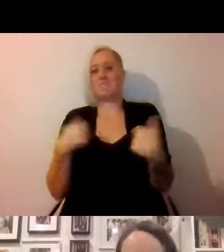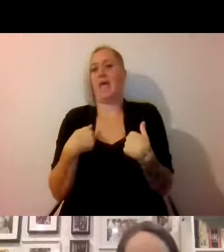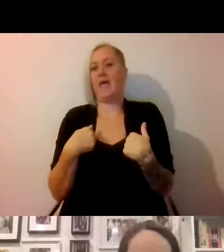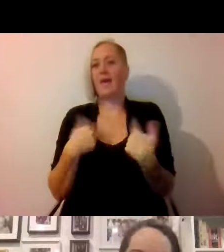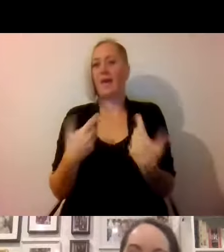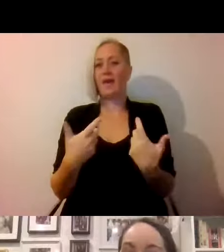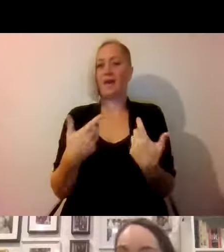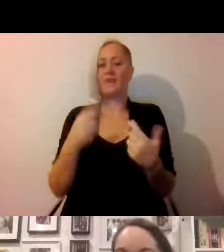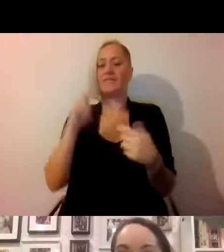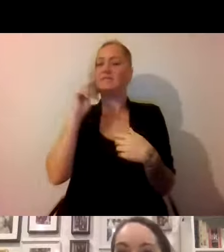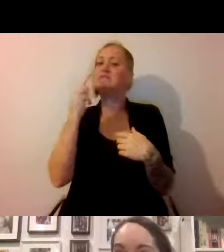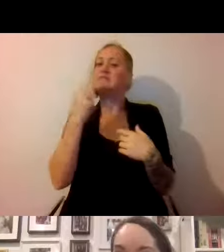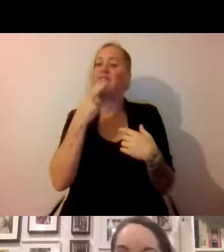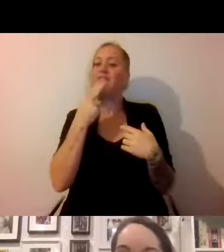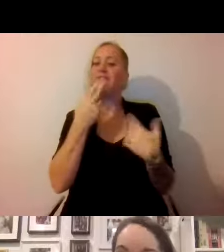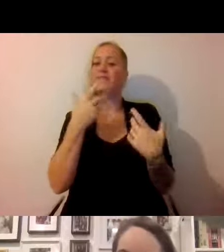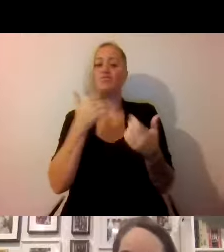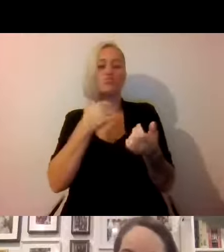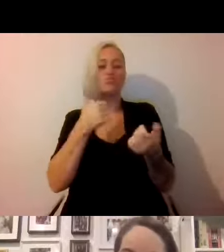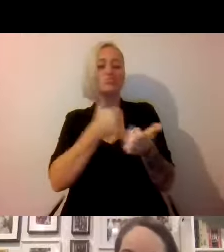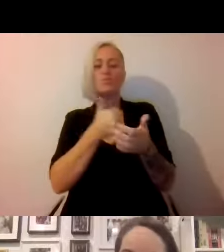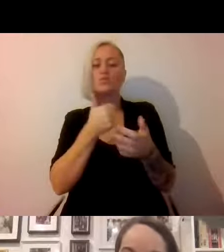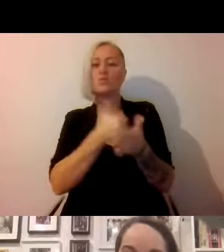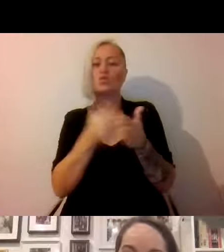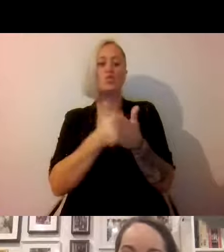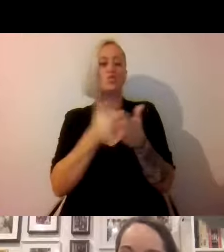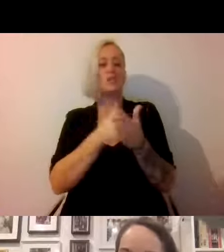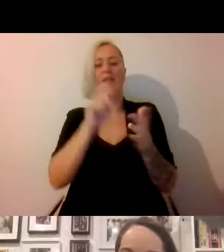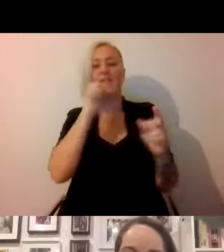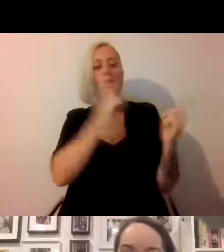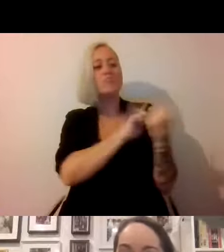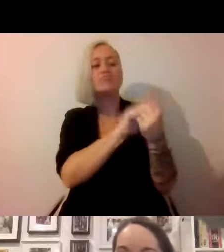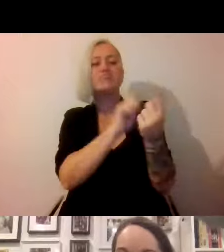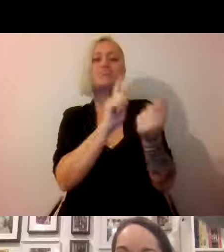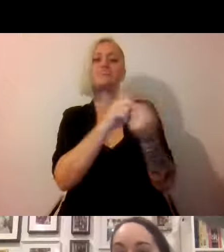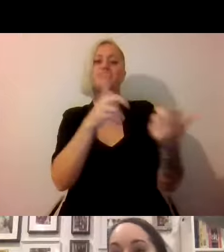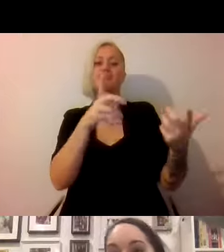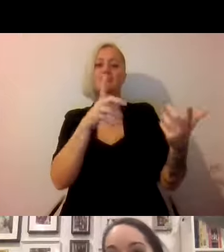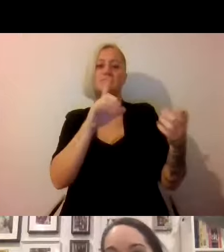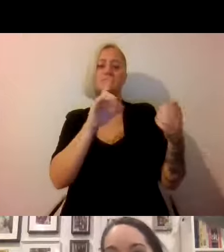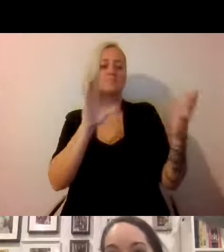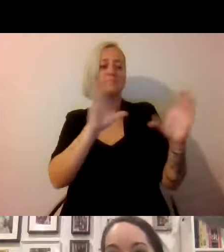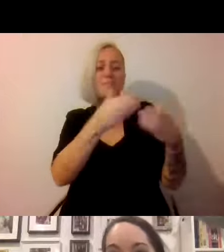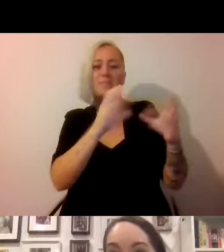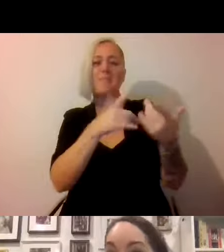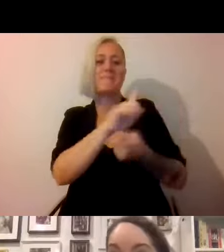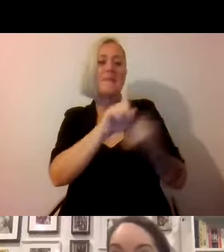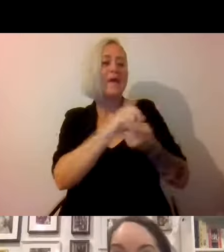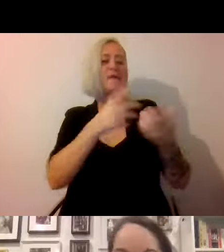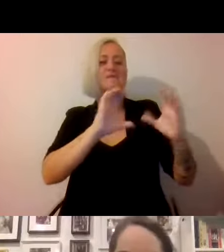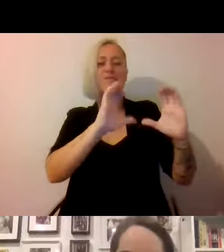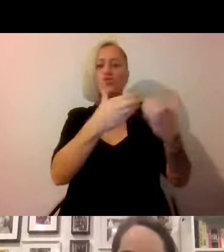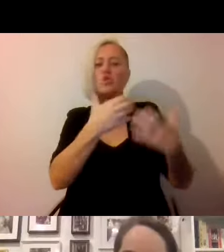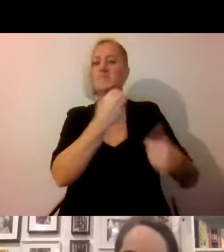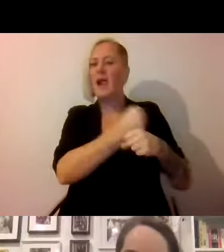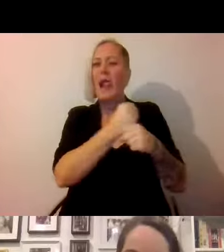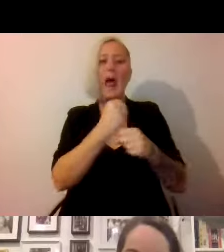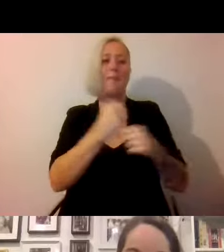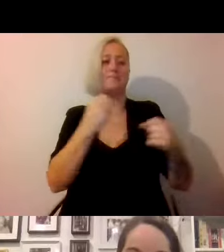deaf congregate regularly. They form a close-knit community, united by shared customs and values and a way of being in the